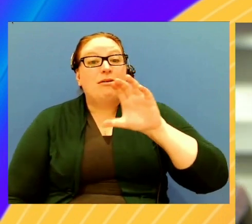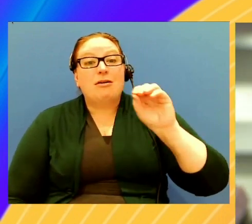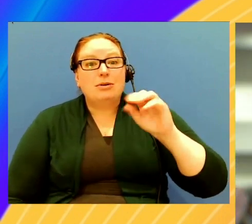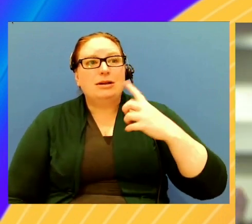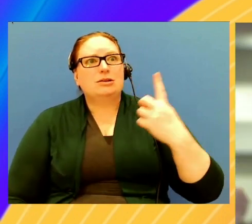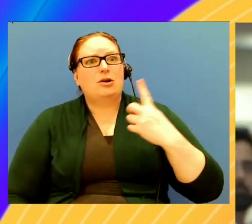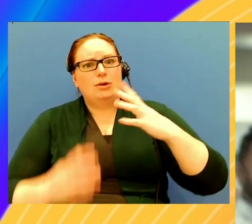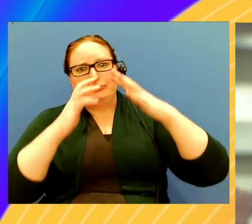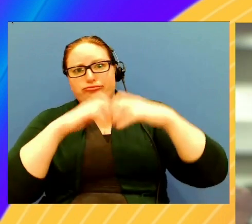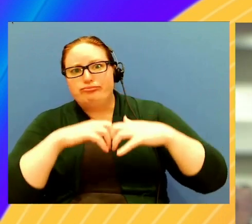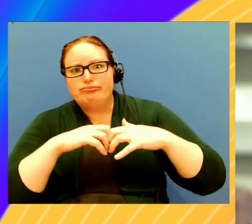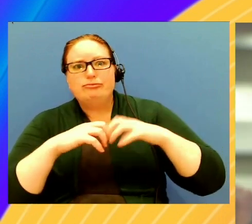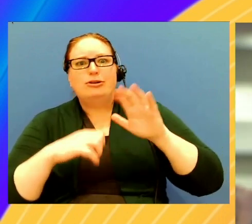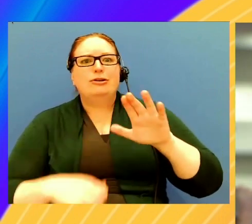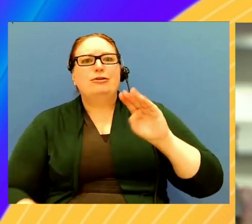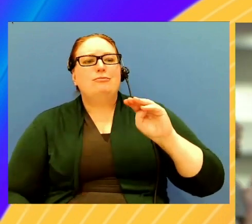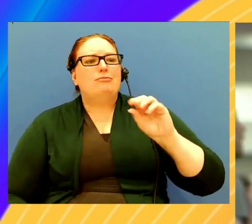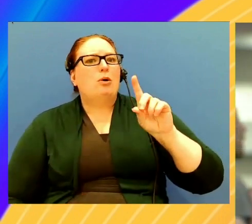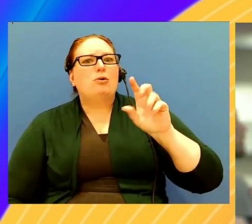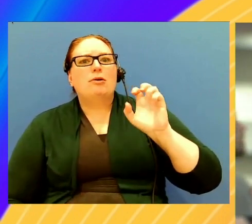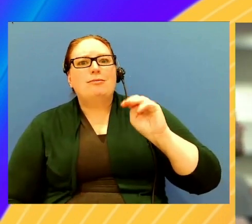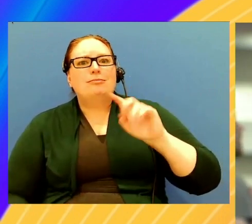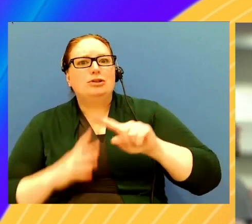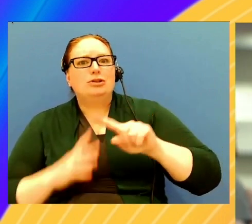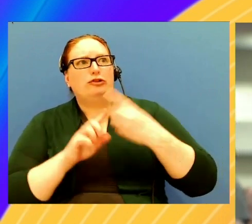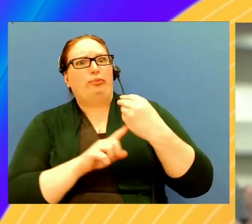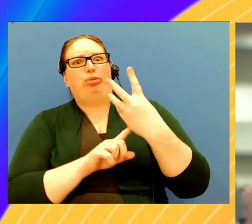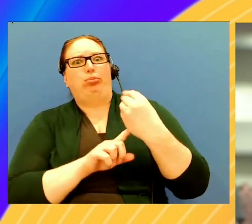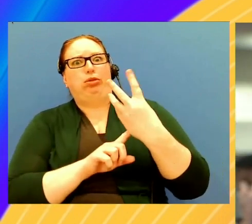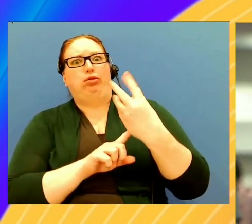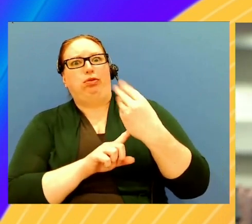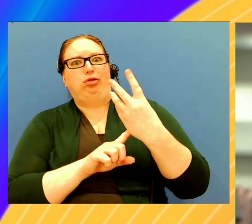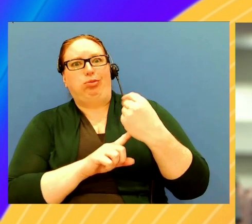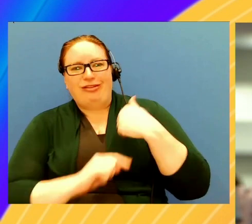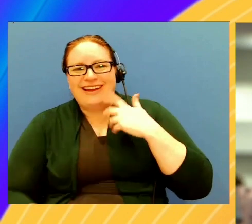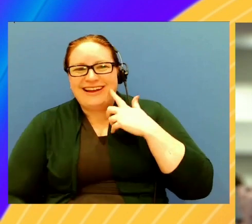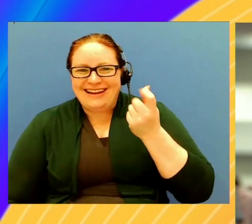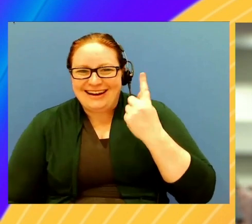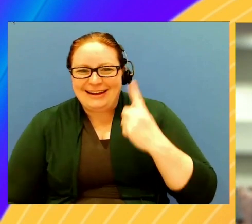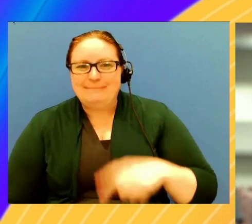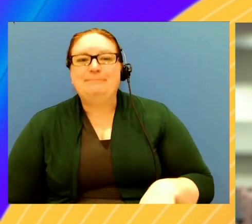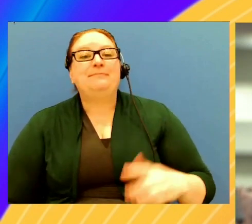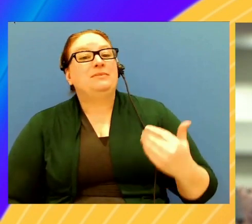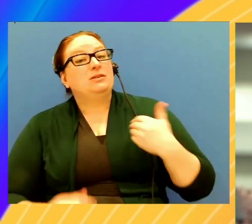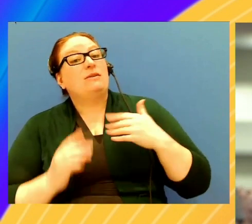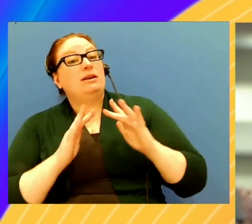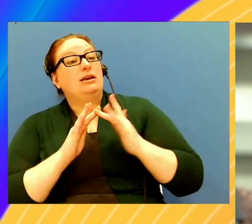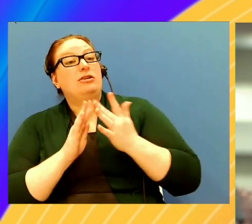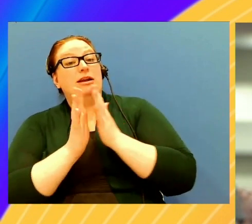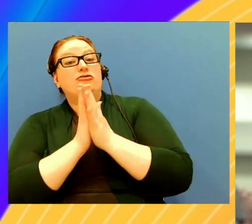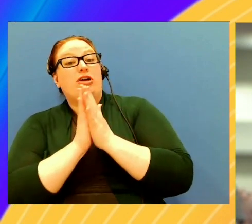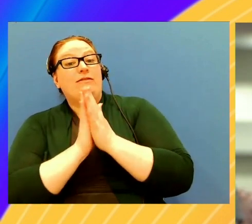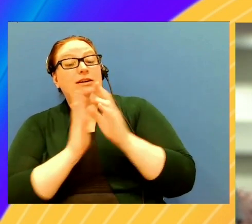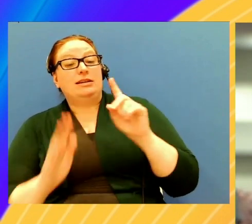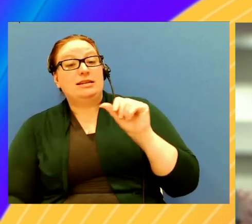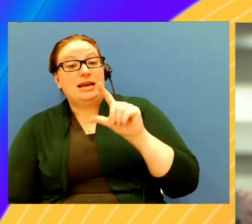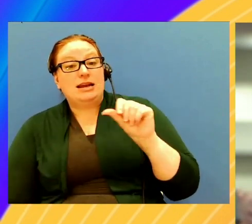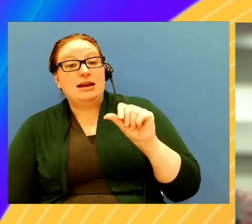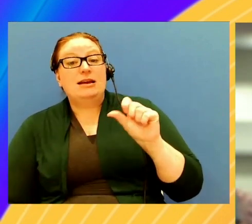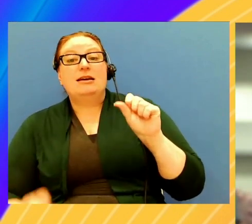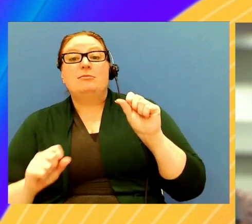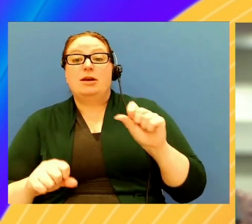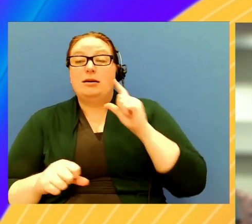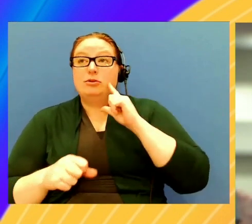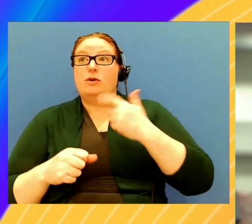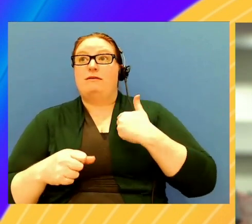your cable modem starts blinking. I totally get it. Yeah, and having the internet traffic data and the ability to paint a clear picture